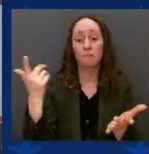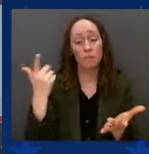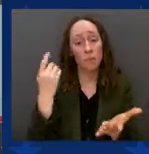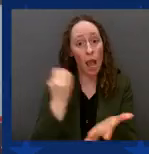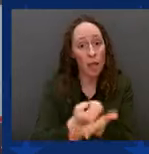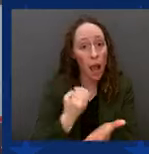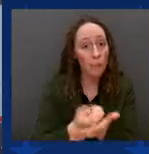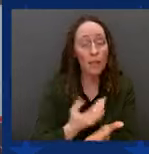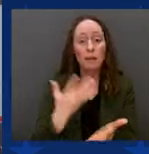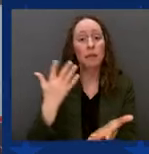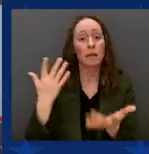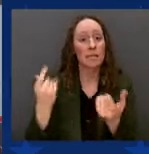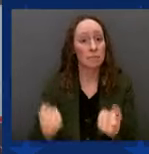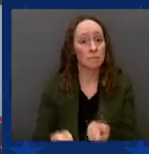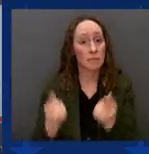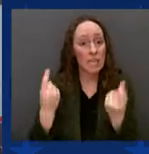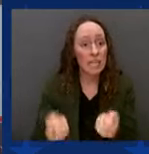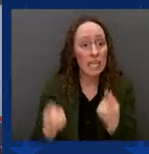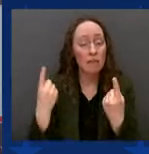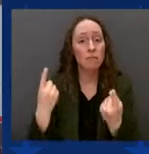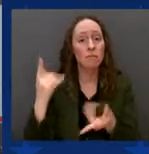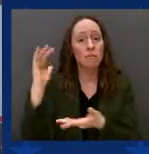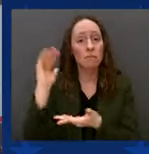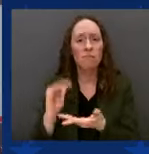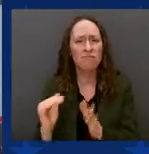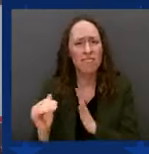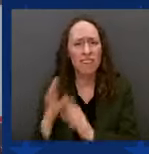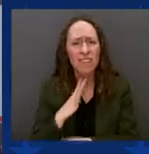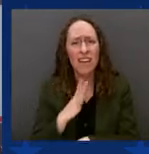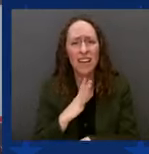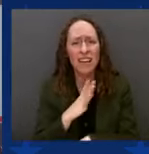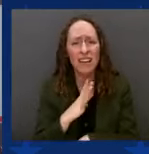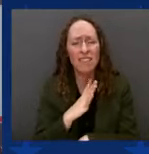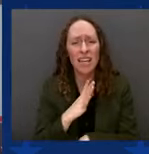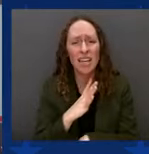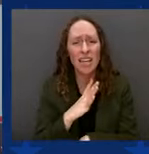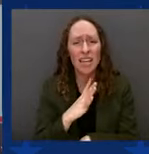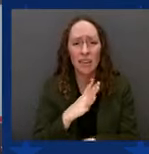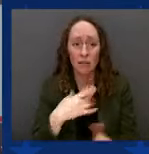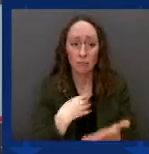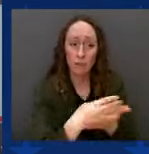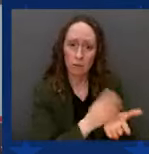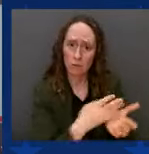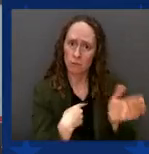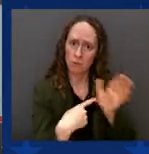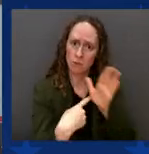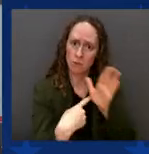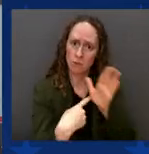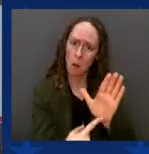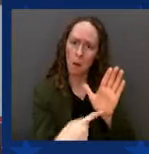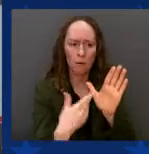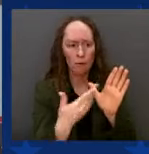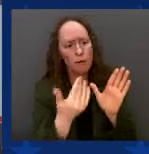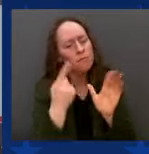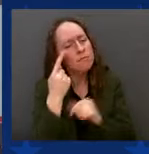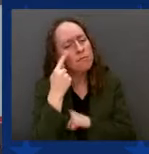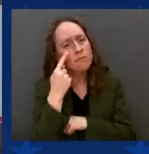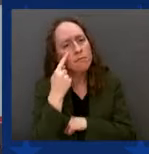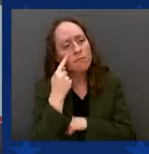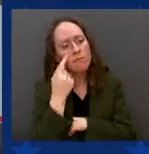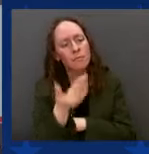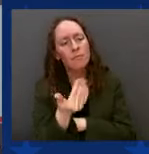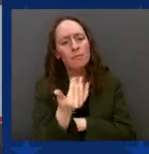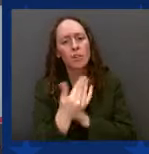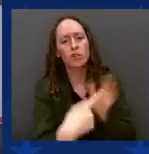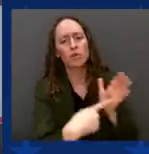in Congress should do the same thing. Then we can sit down and see where we disagree. My Republican friends said they want to reduce the